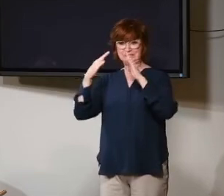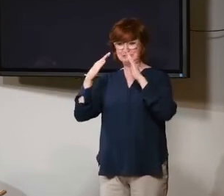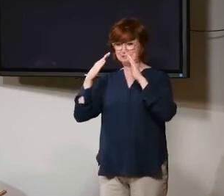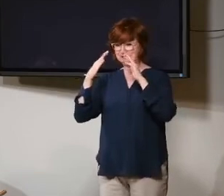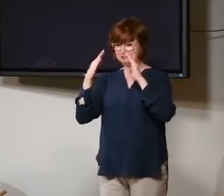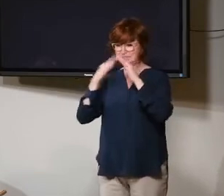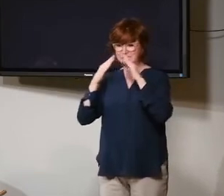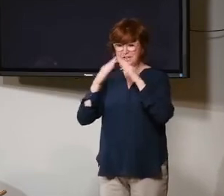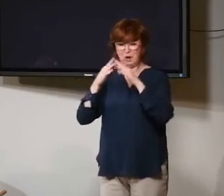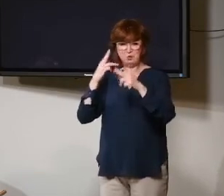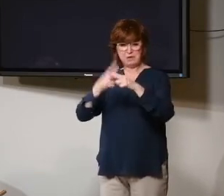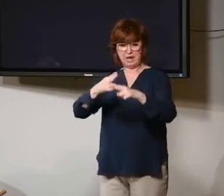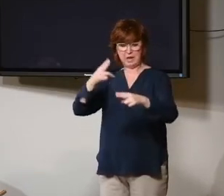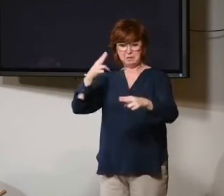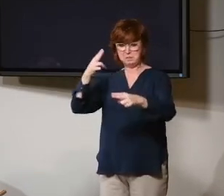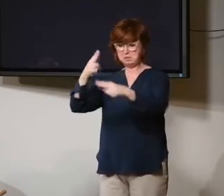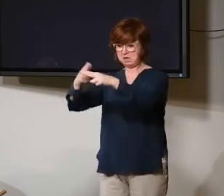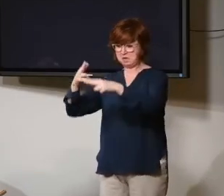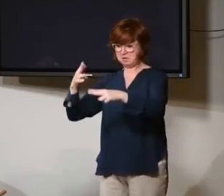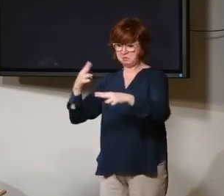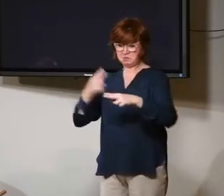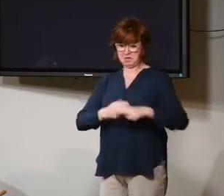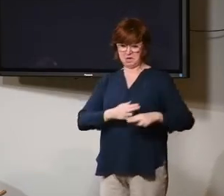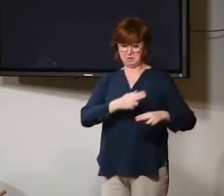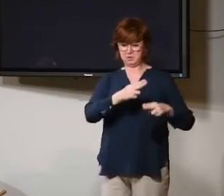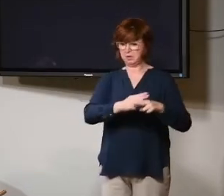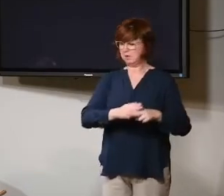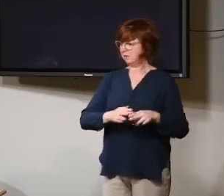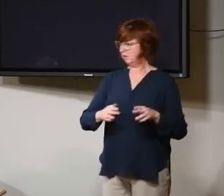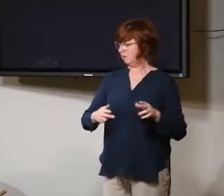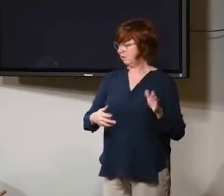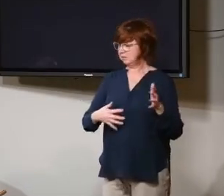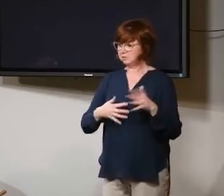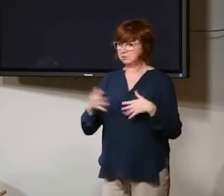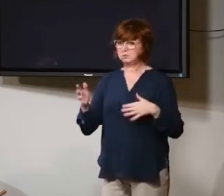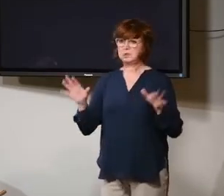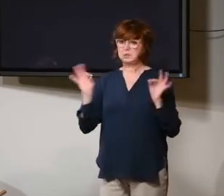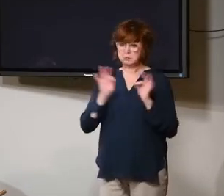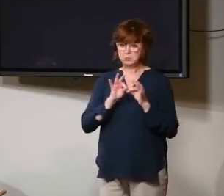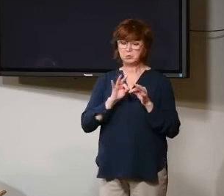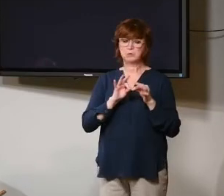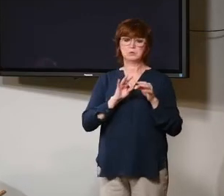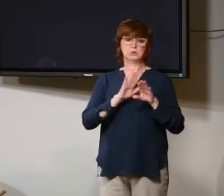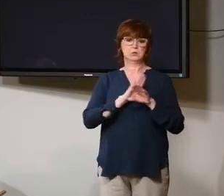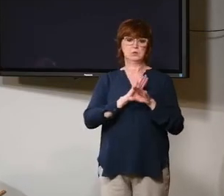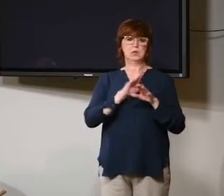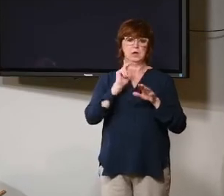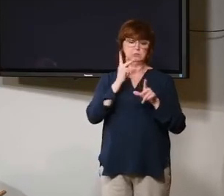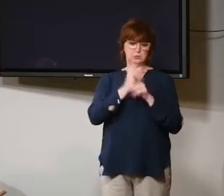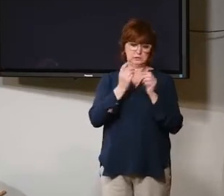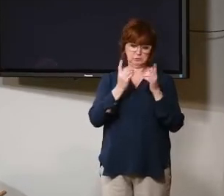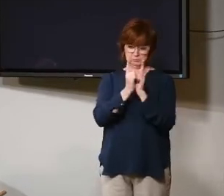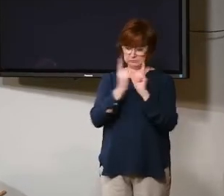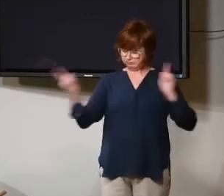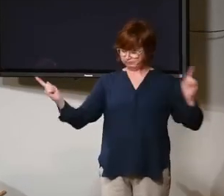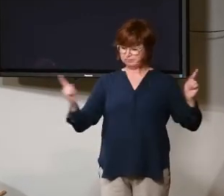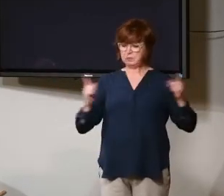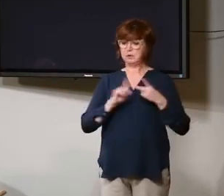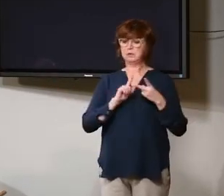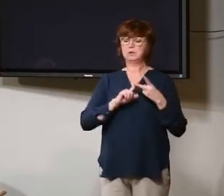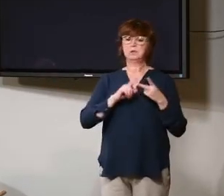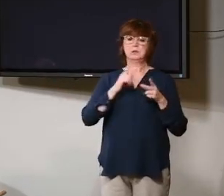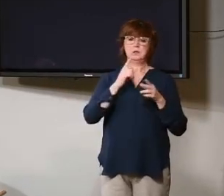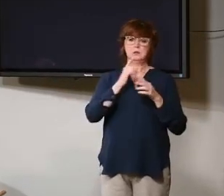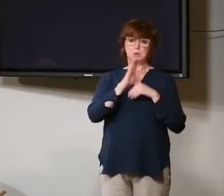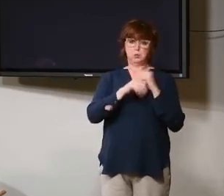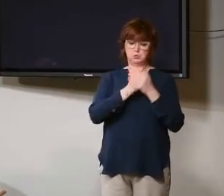is social distancing, very thoughtful about touching a surface and not touching our eyes, nose, mouth, washing our hands, cough etiquette, maintaining